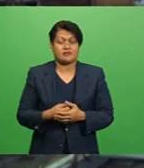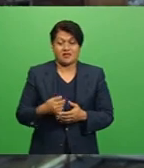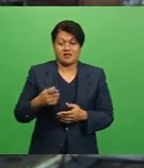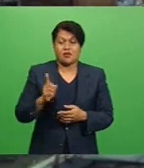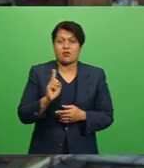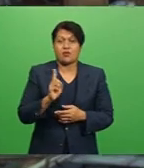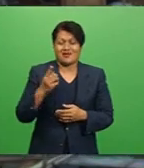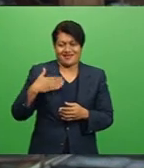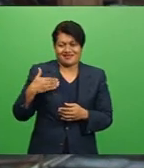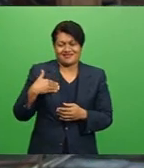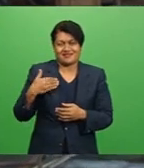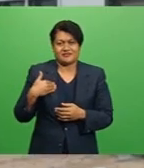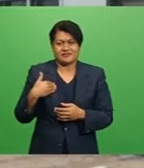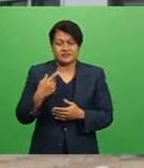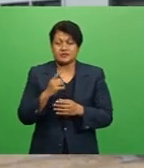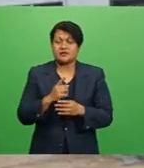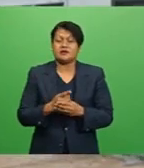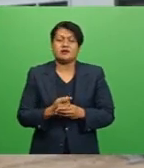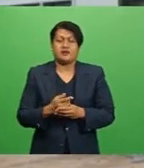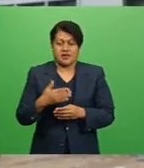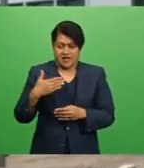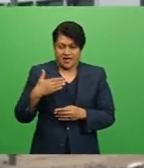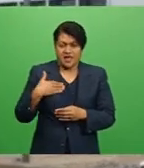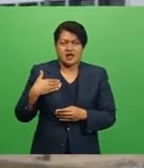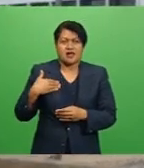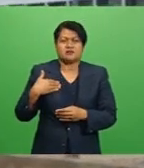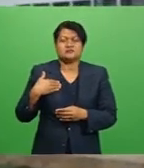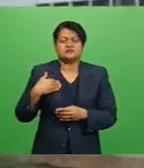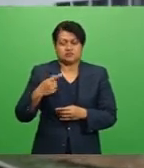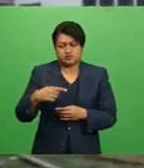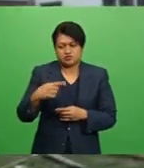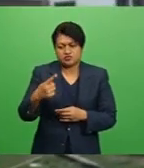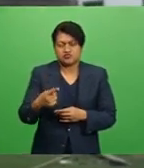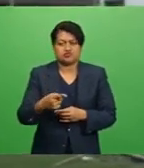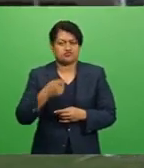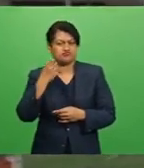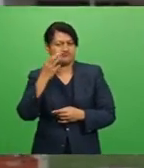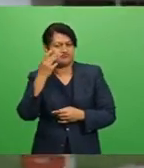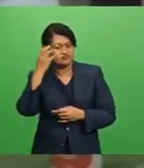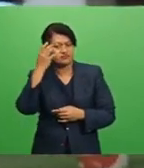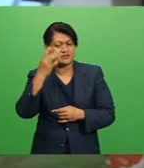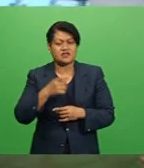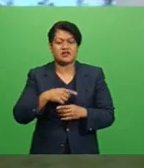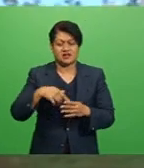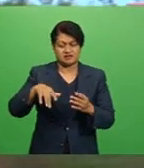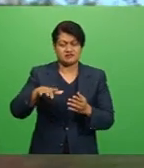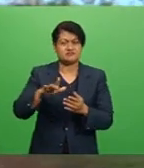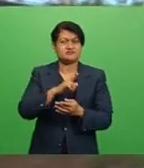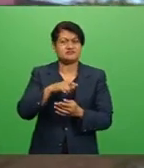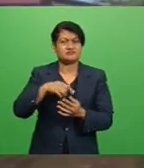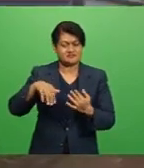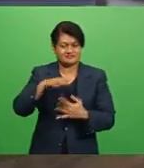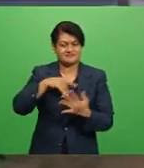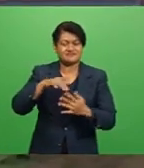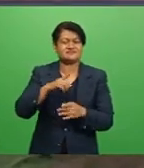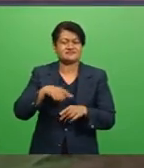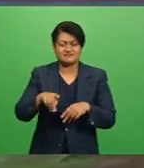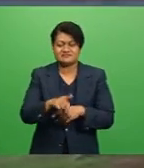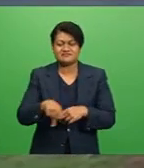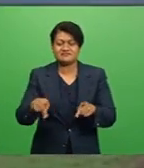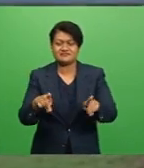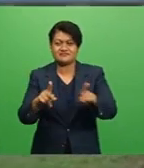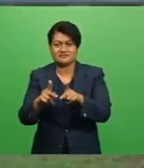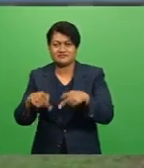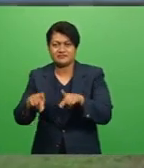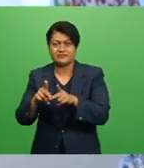healthy. However, health still remains a major concern in various affected areas. We remain worried